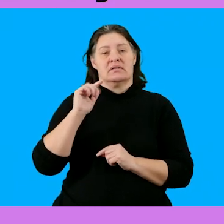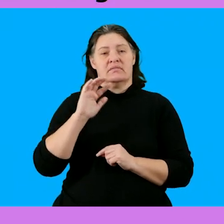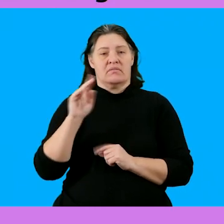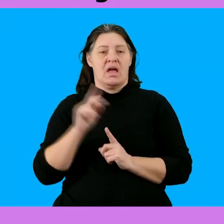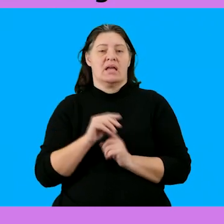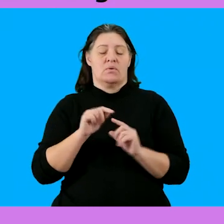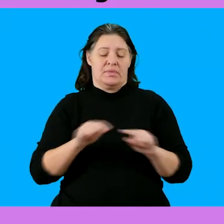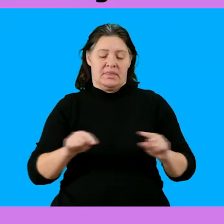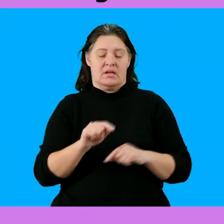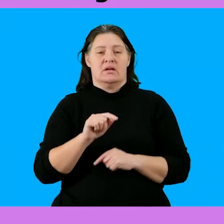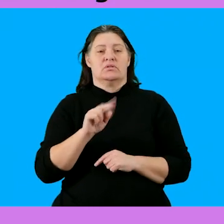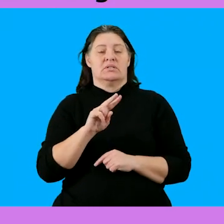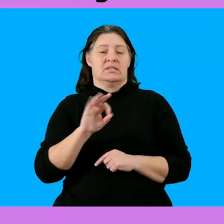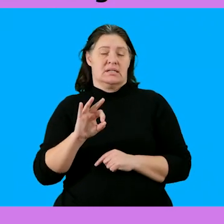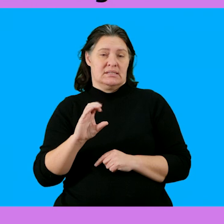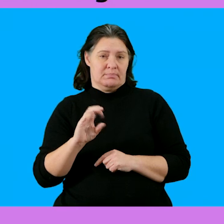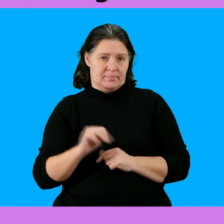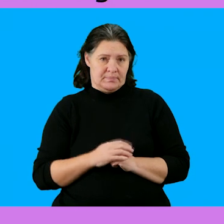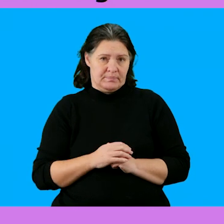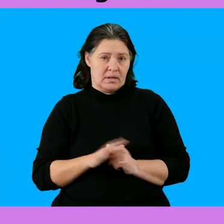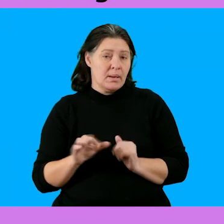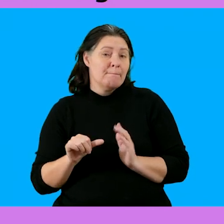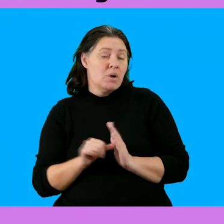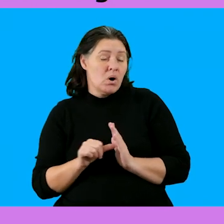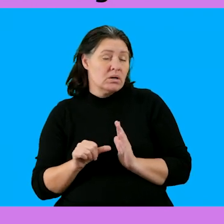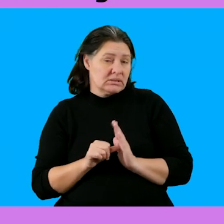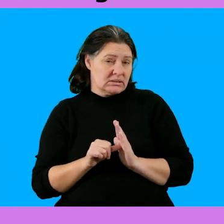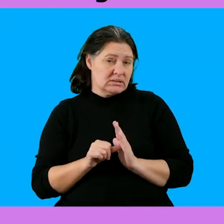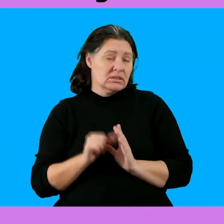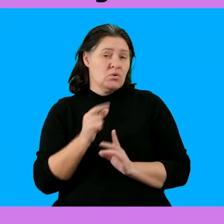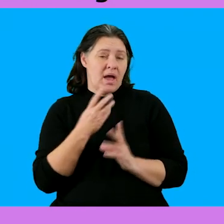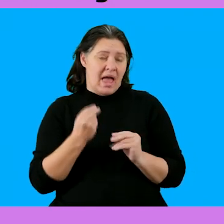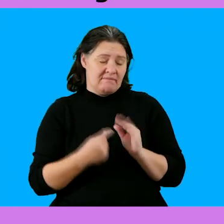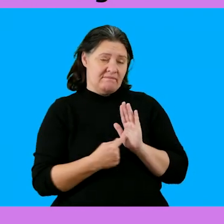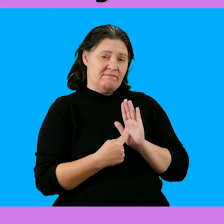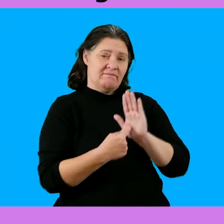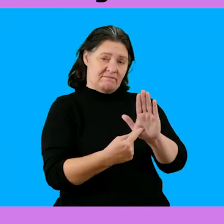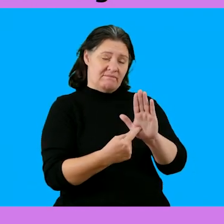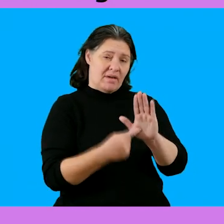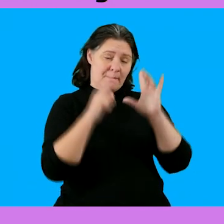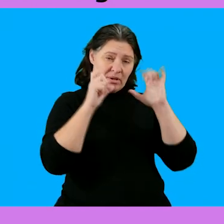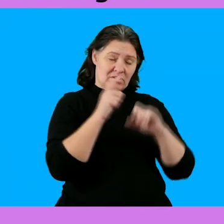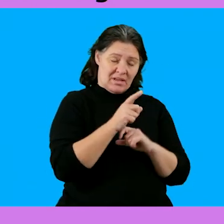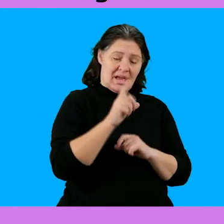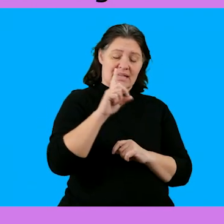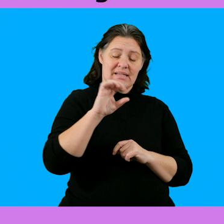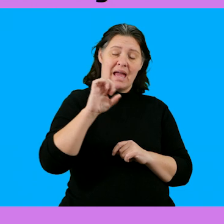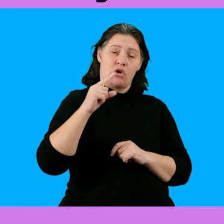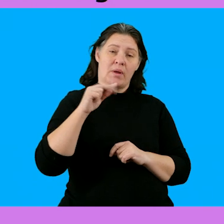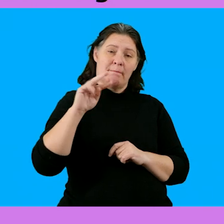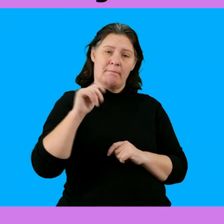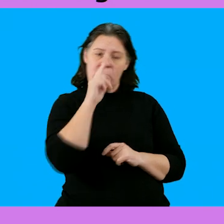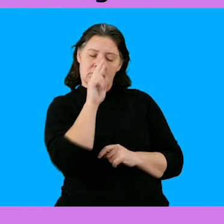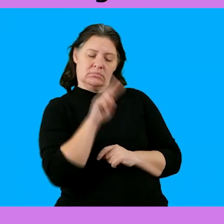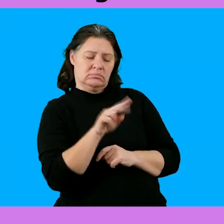centimeters and a width of 23 centimeters. Guys, it's always important that whenever you get a diagram, a map, okay, that you